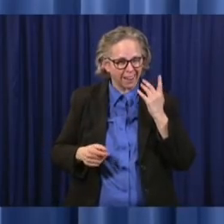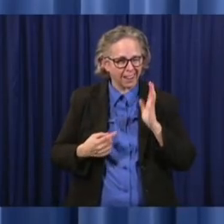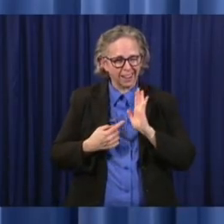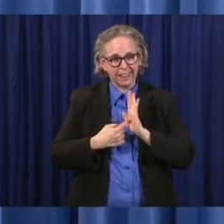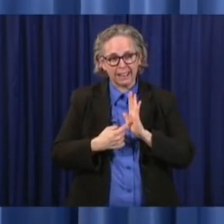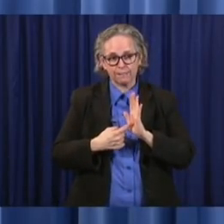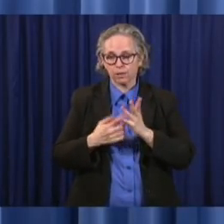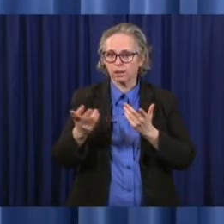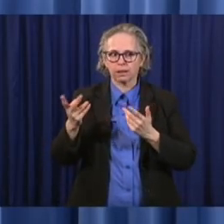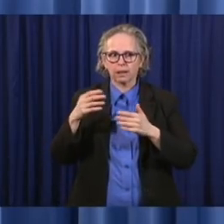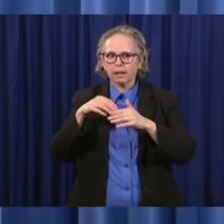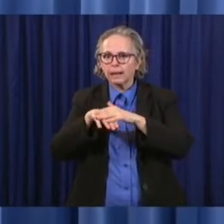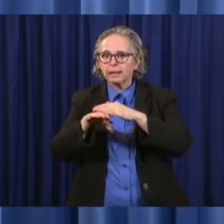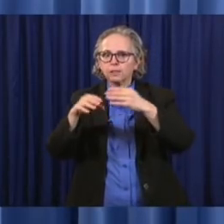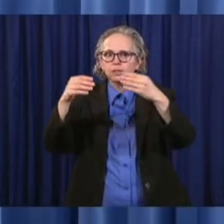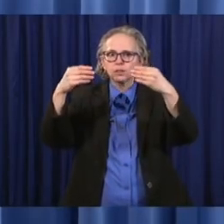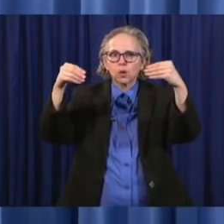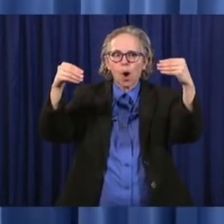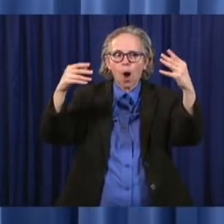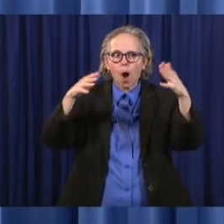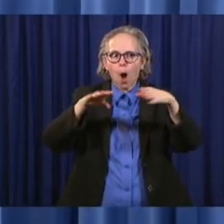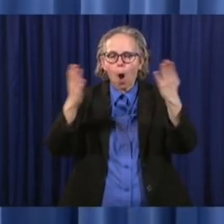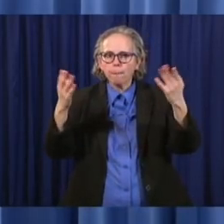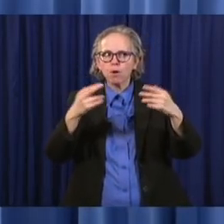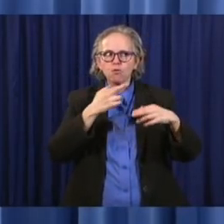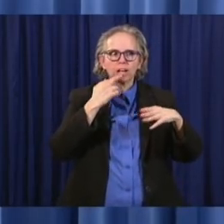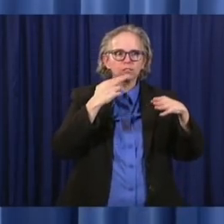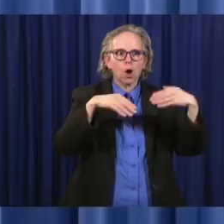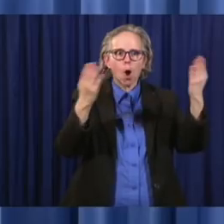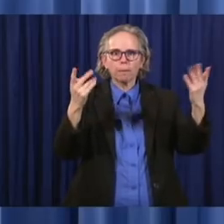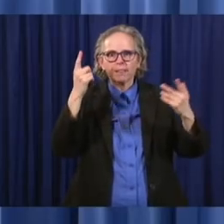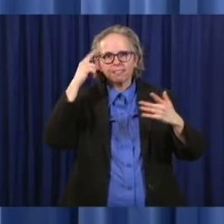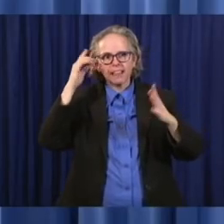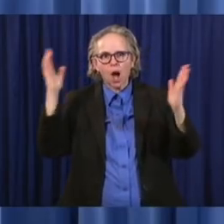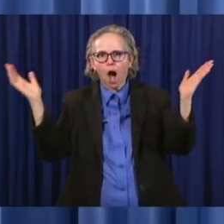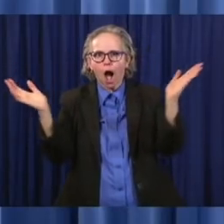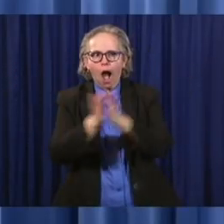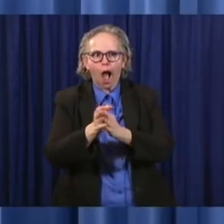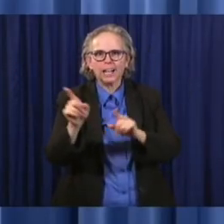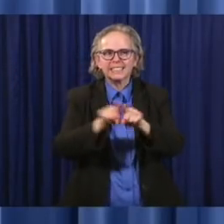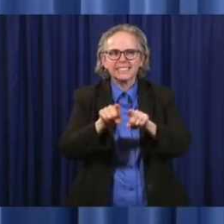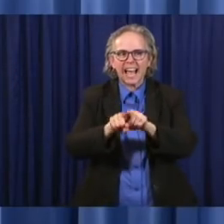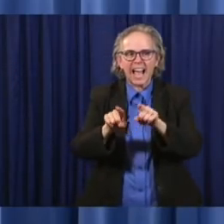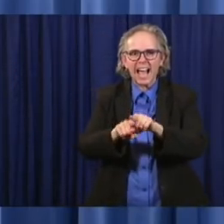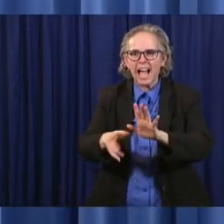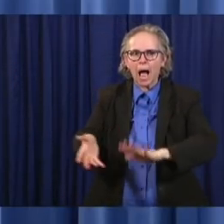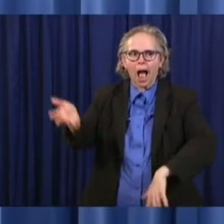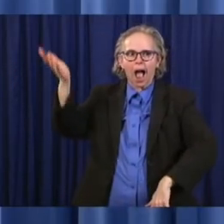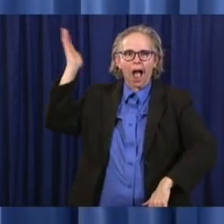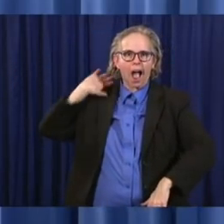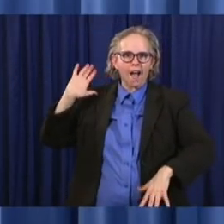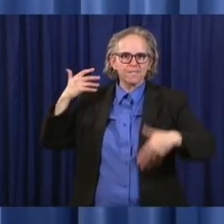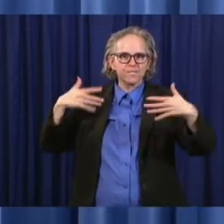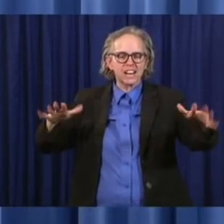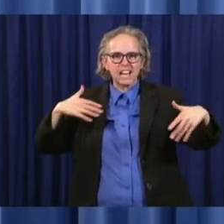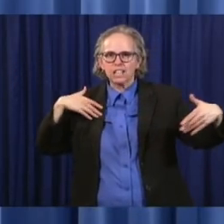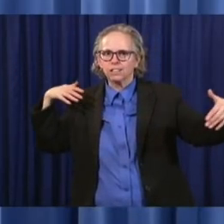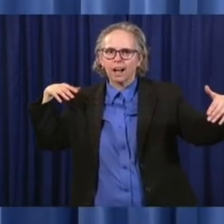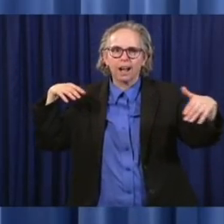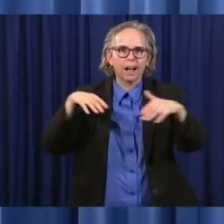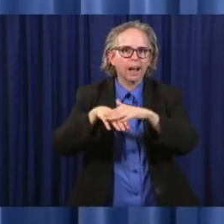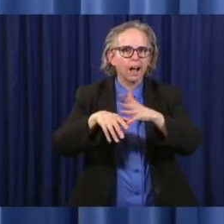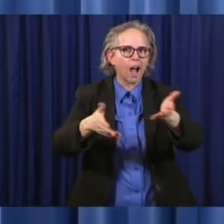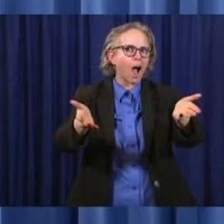of our restaurants as a kind of like ringing a bell and saying it's over, or ringing a bell and saying, hey, it's